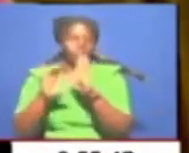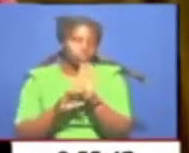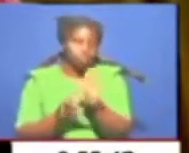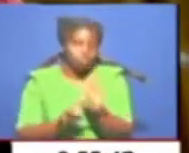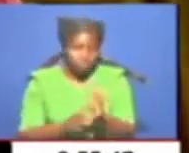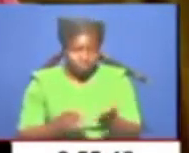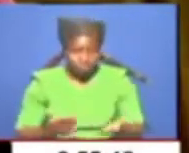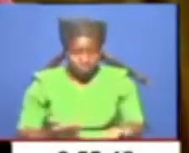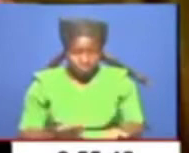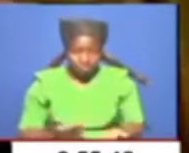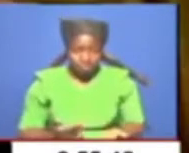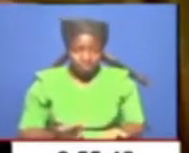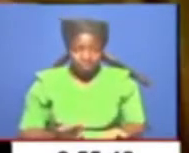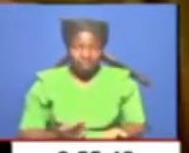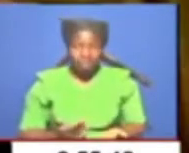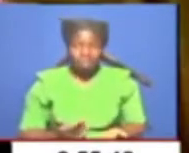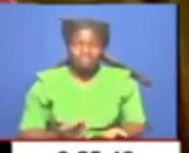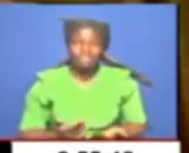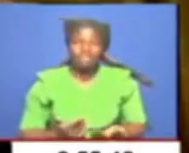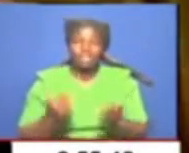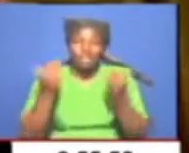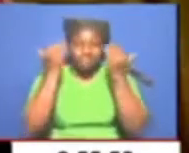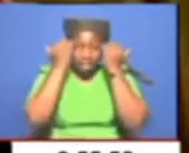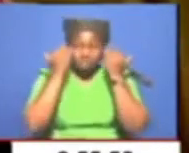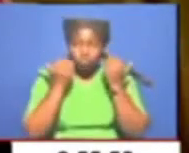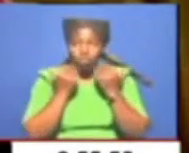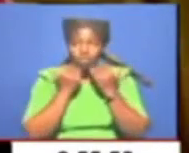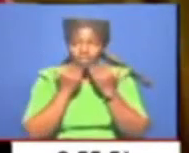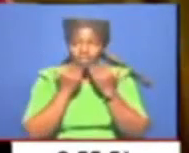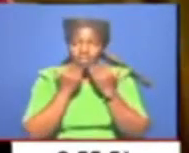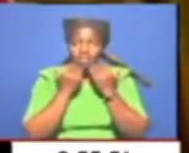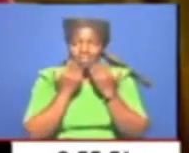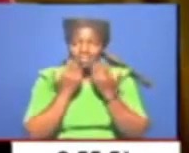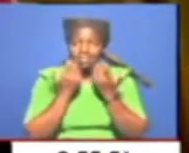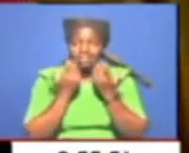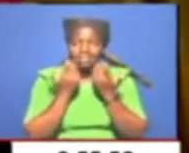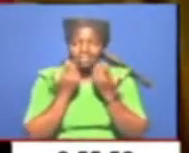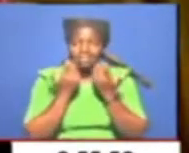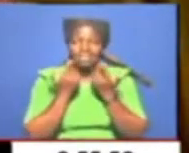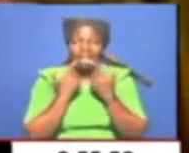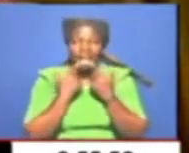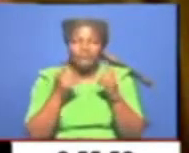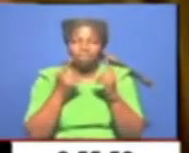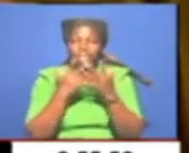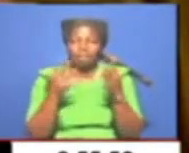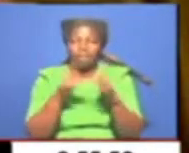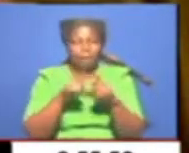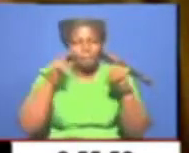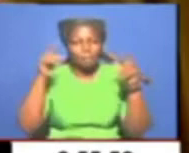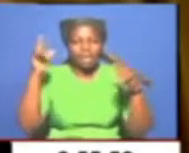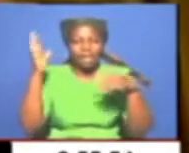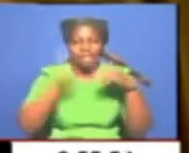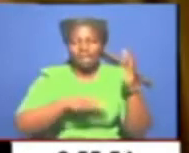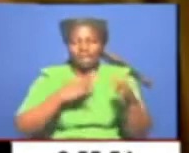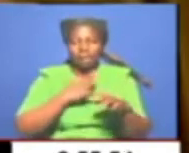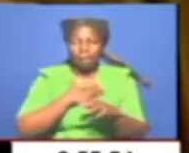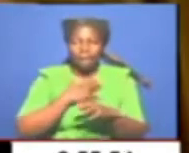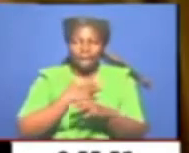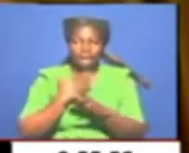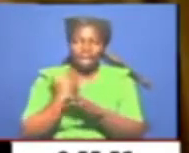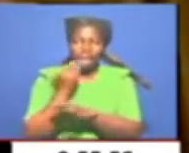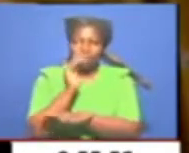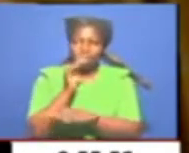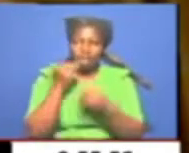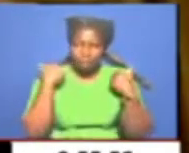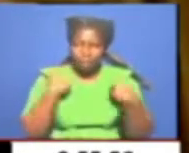pronouncement of the court was wider than what I had asked for. I had confined myself to conduct outside